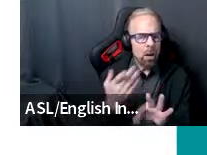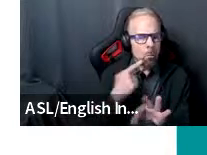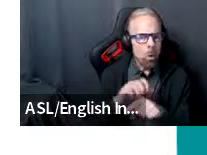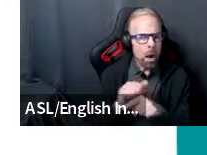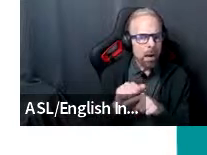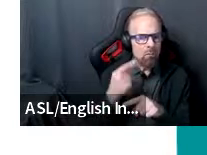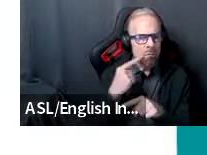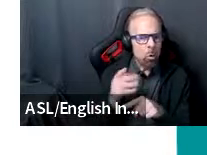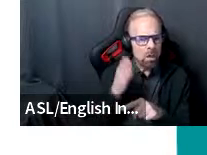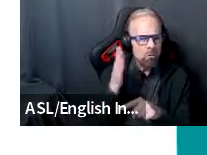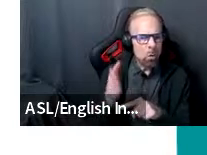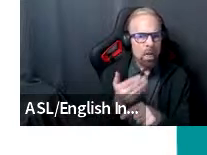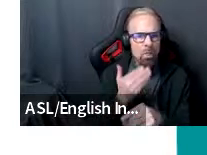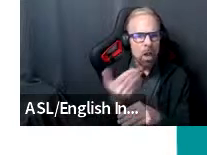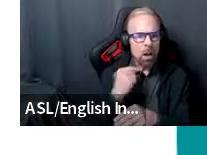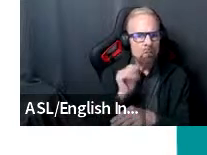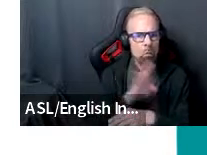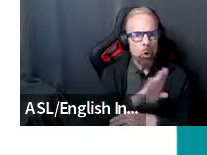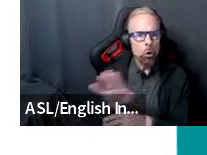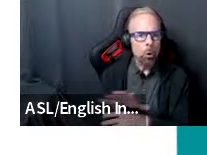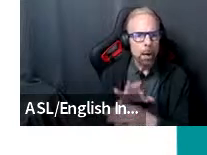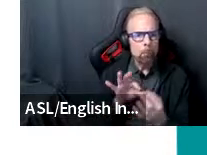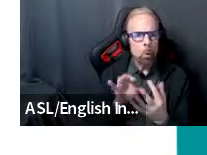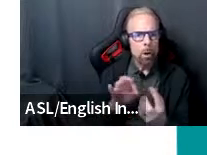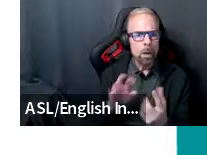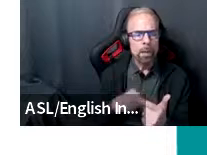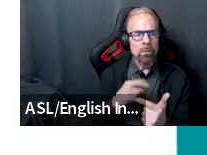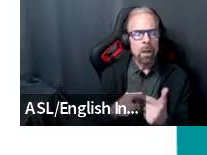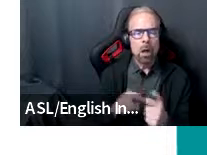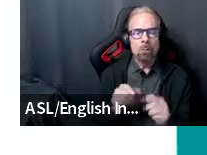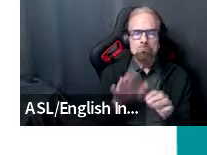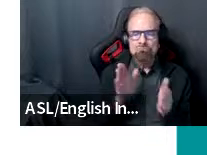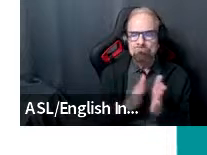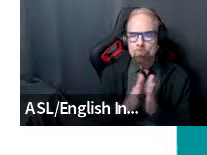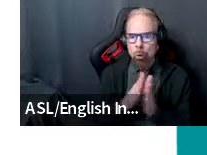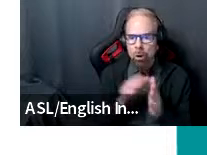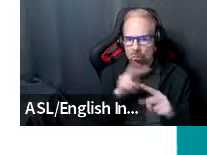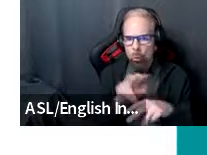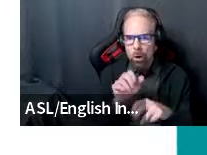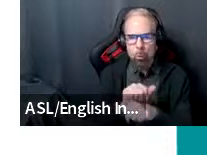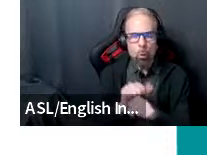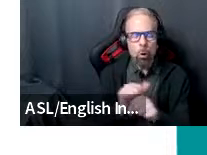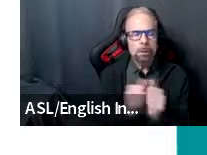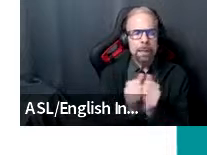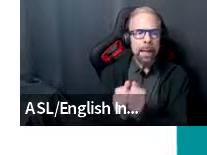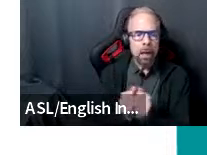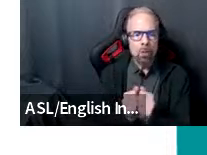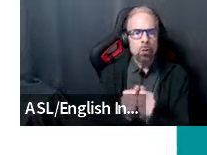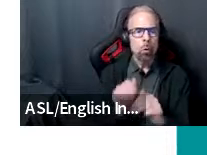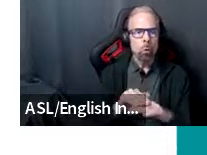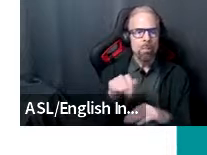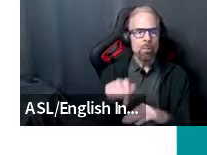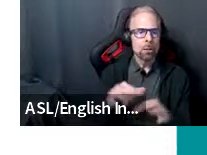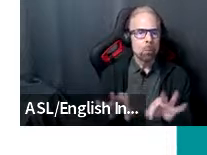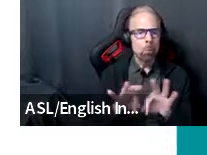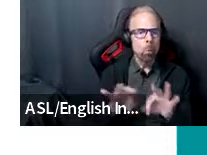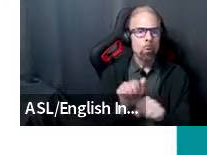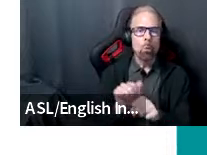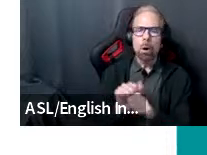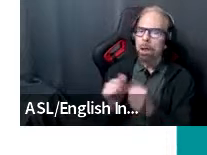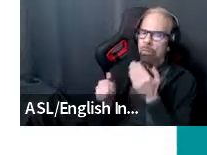thoughtful input and look forward to working together to advance these important actions. Well, thank you so